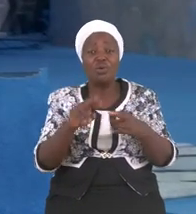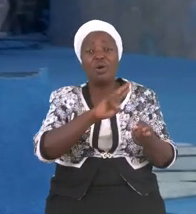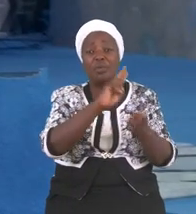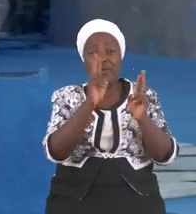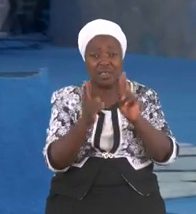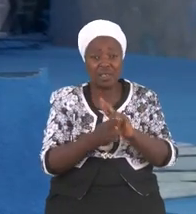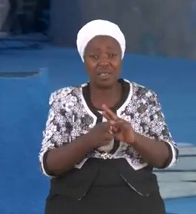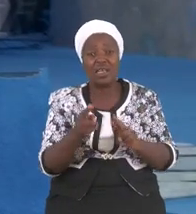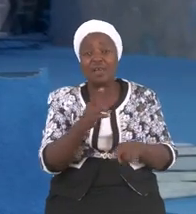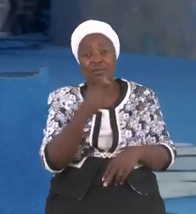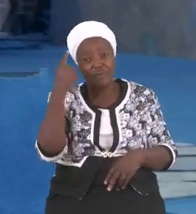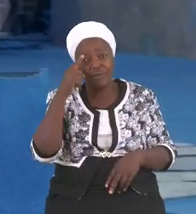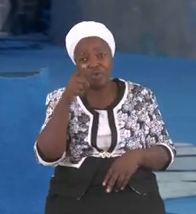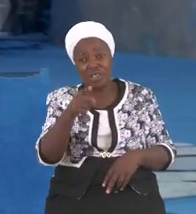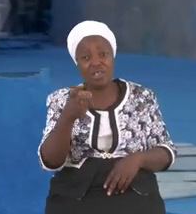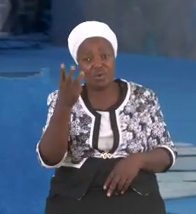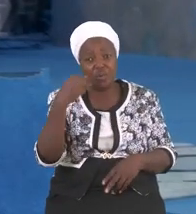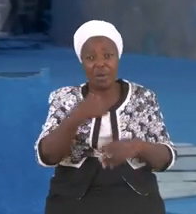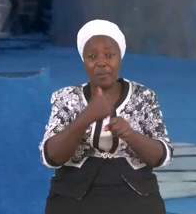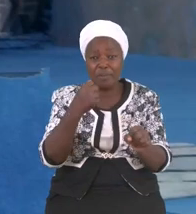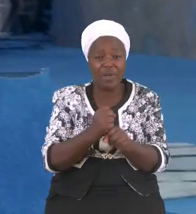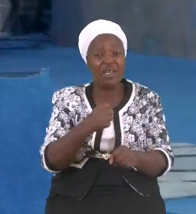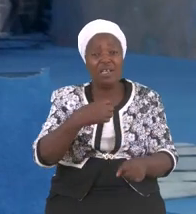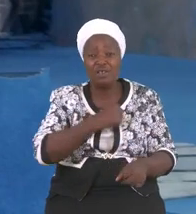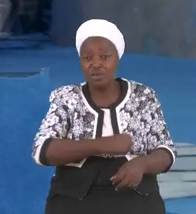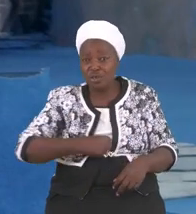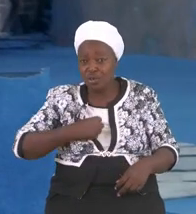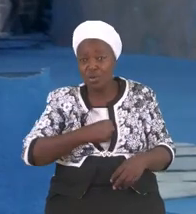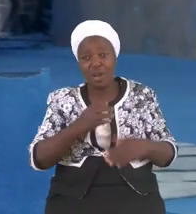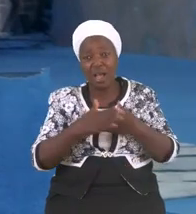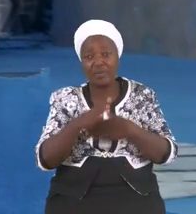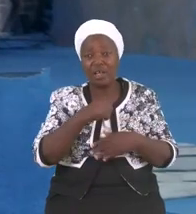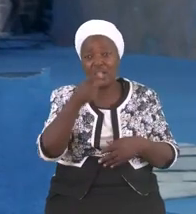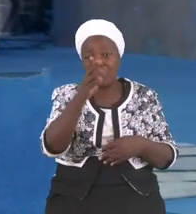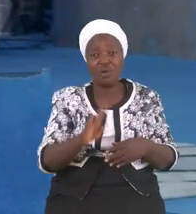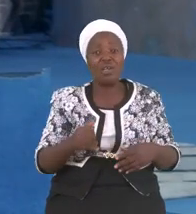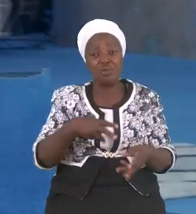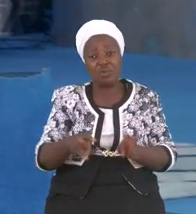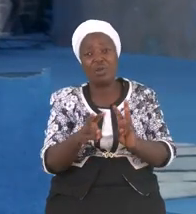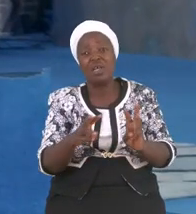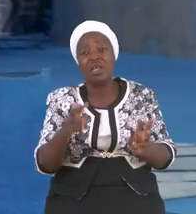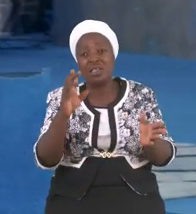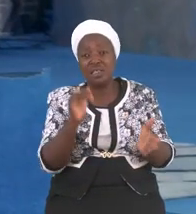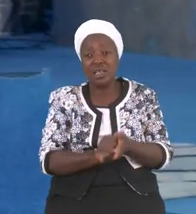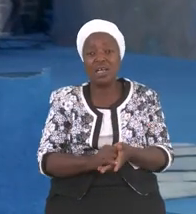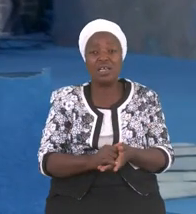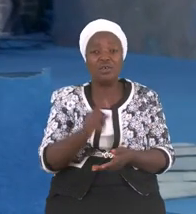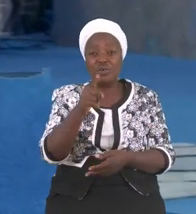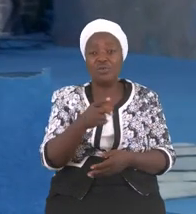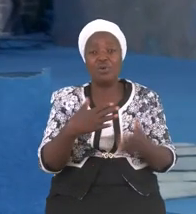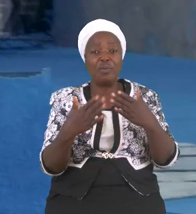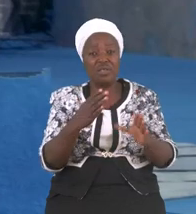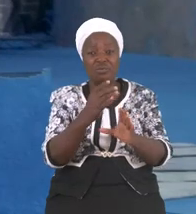ye were made sorry after a godly manner, that ye might